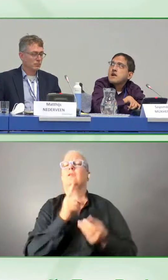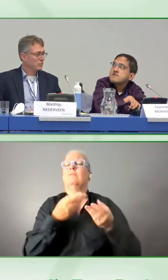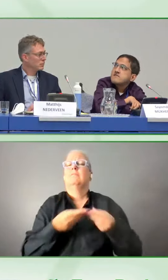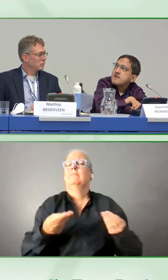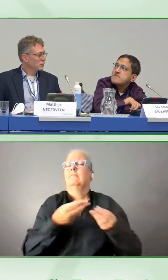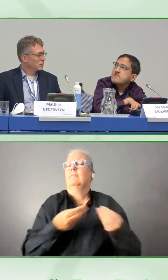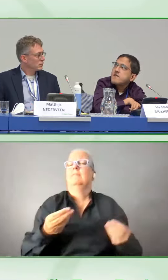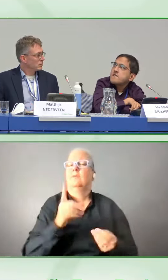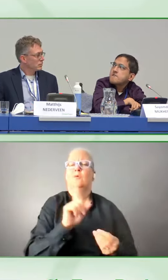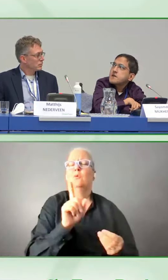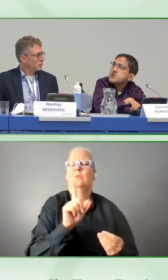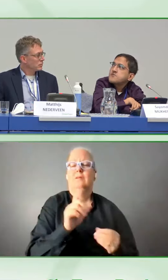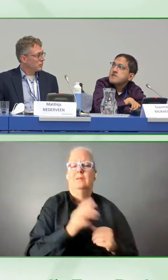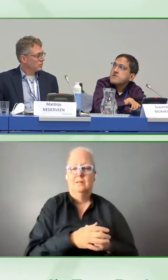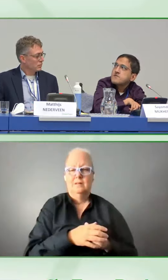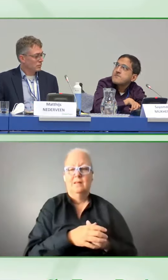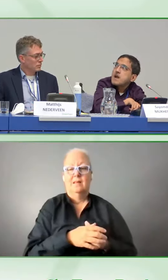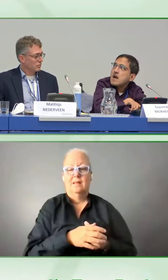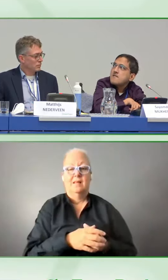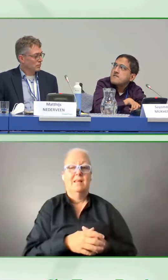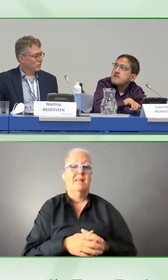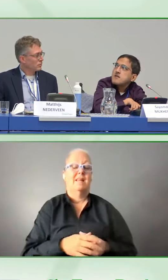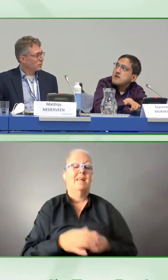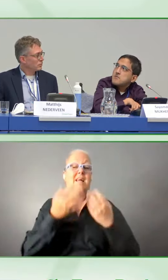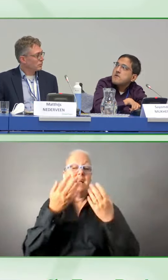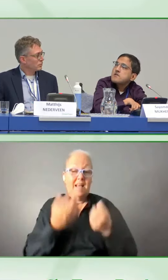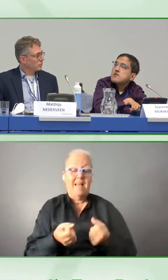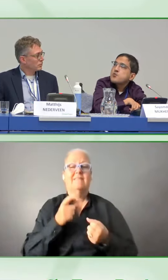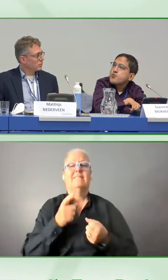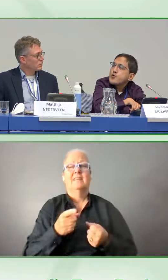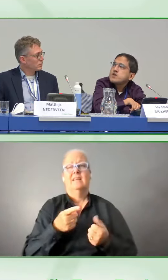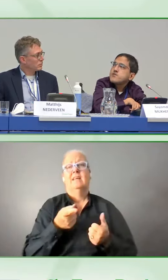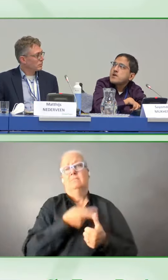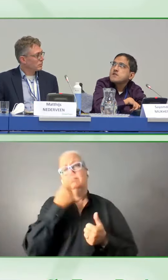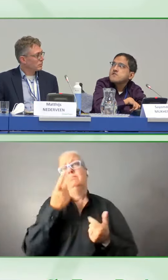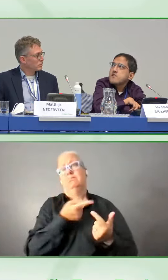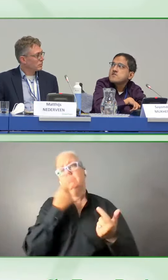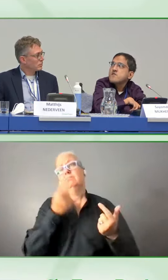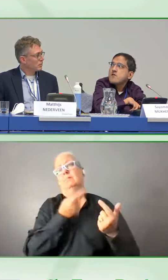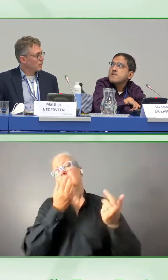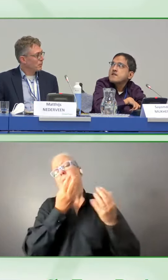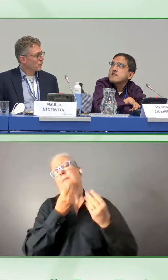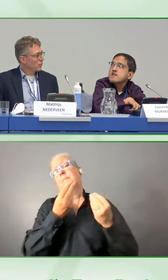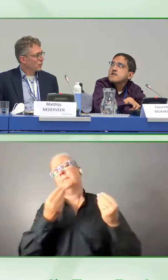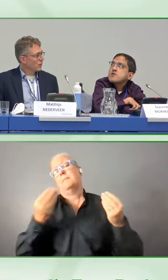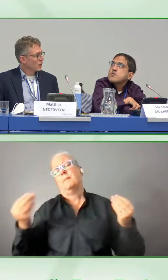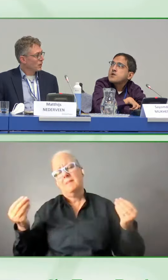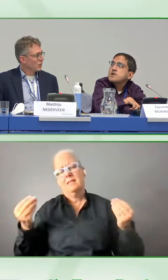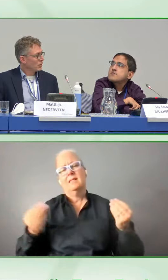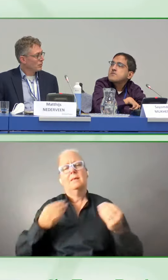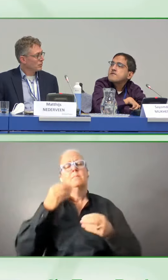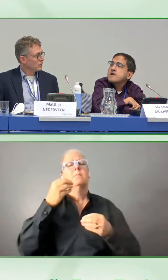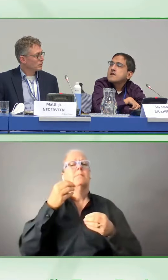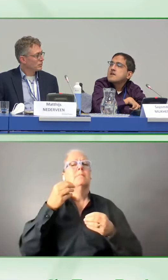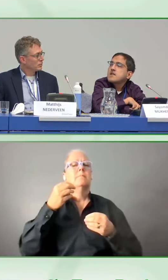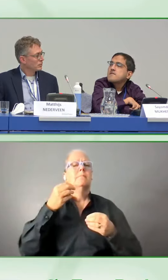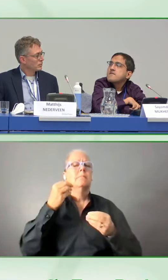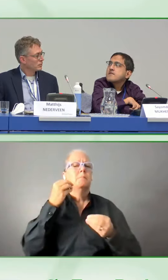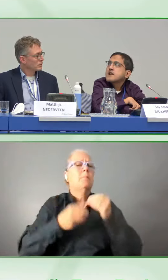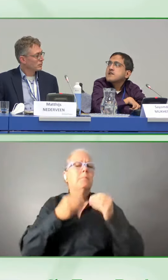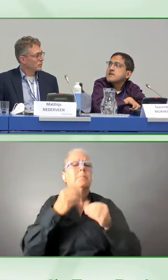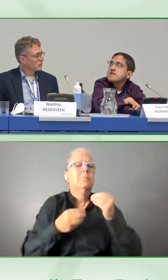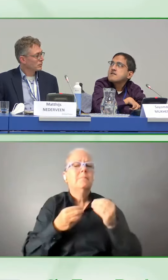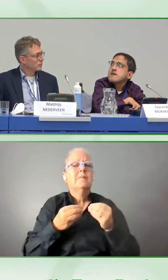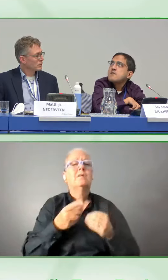there are hundreds of issues that we may have, but which one is worth solving? We need to be very kind